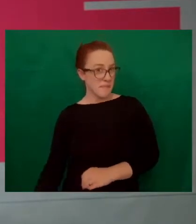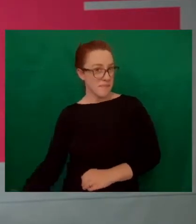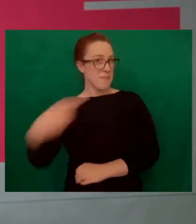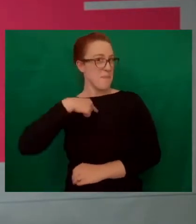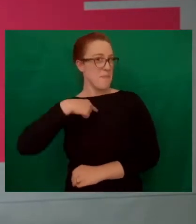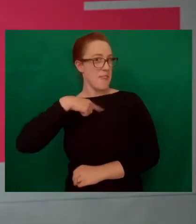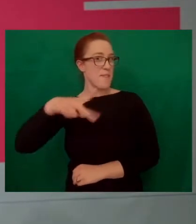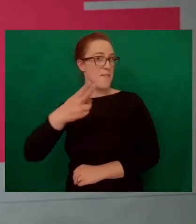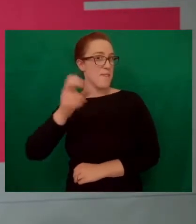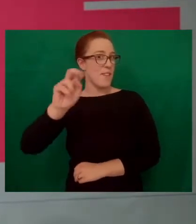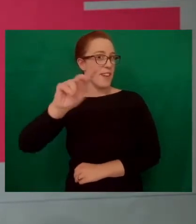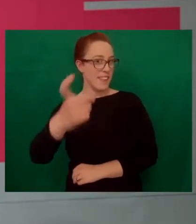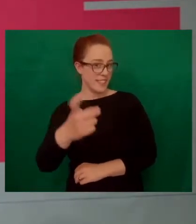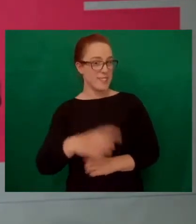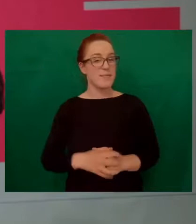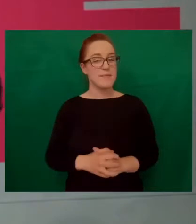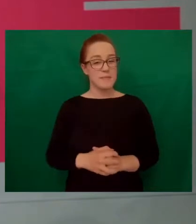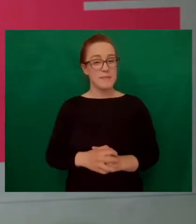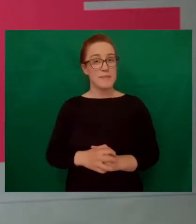I am Phoenix.